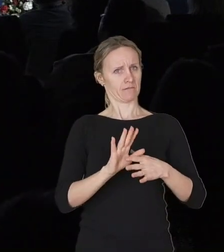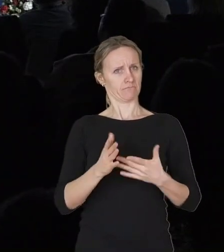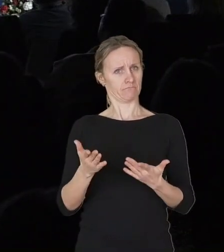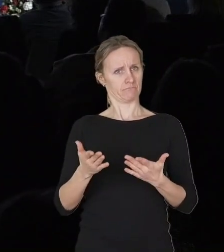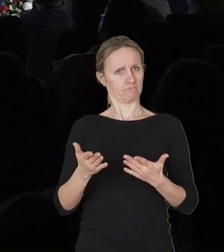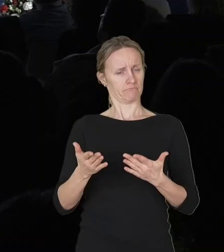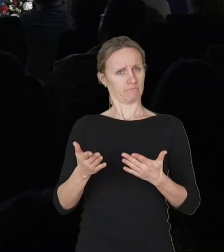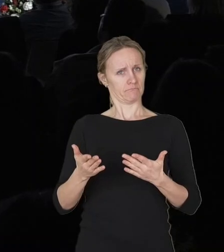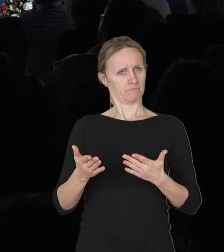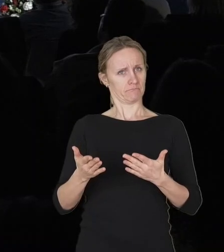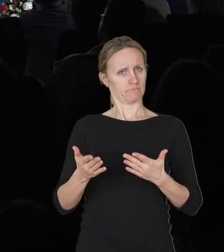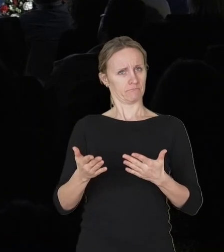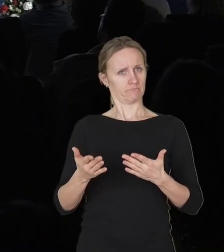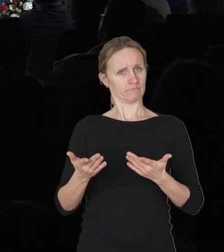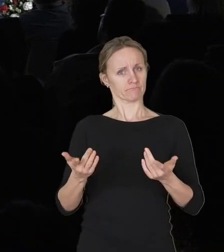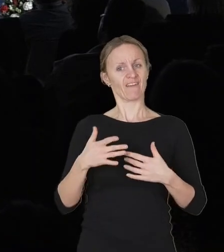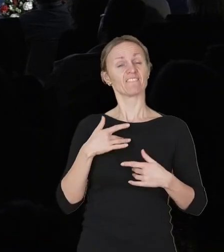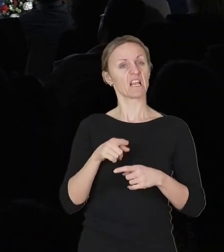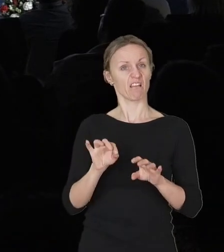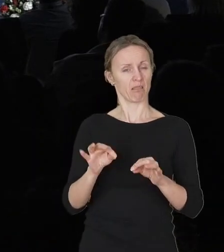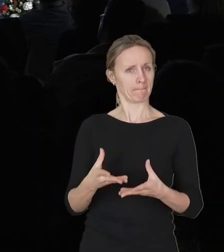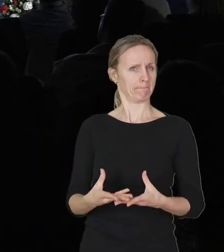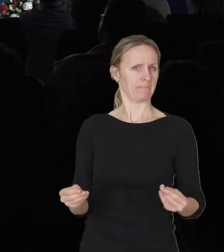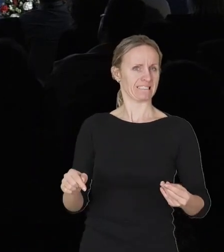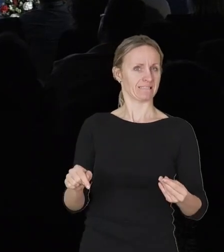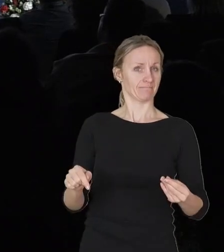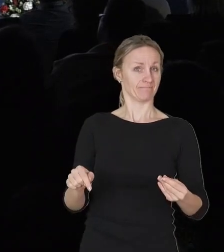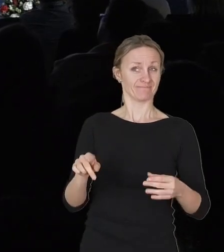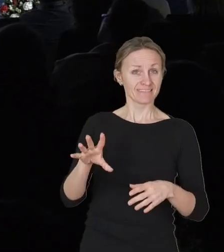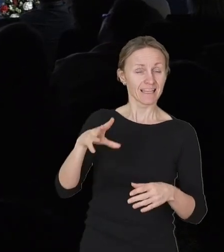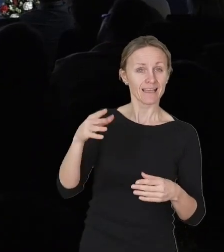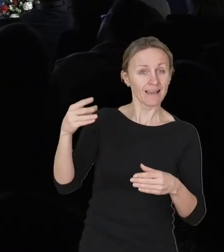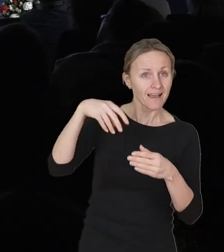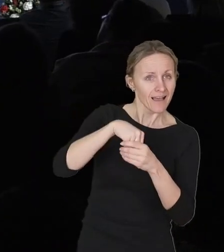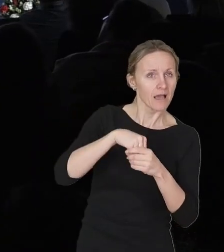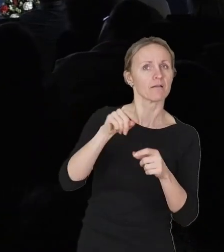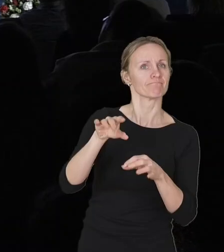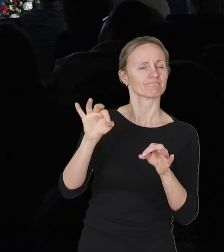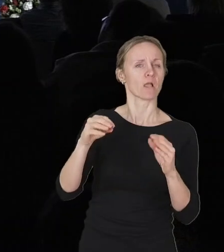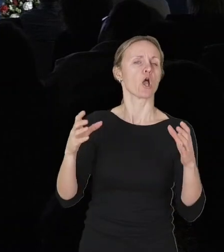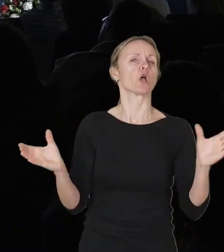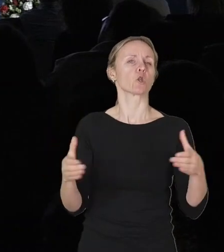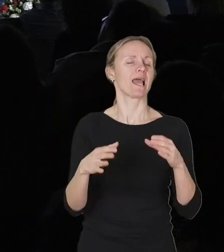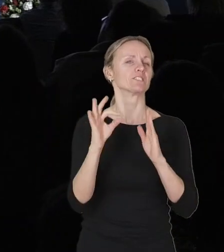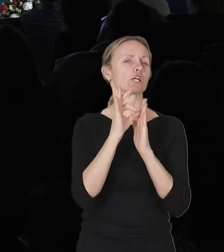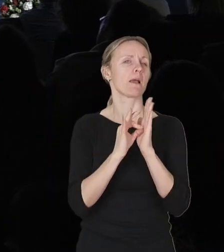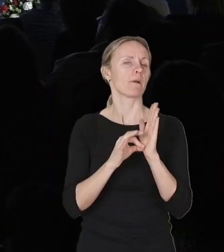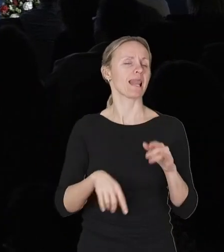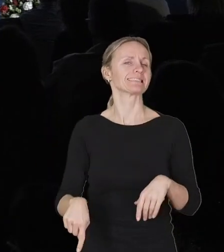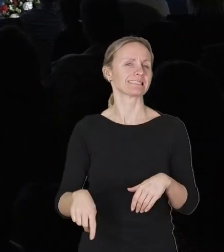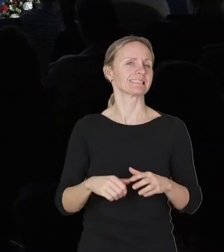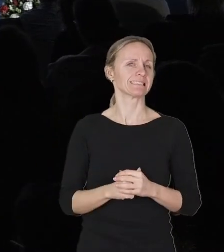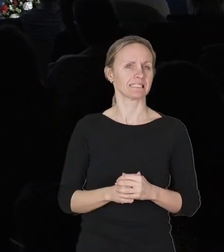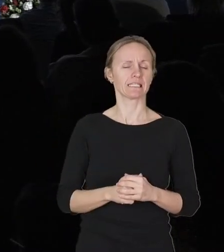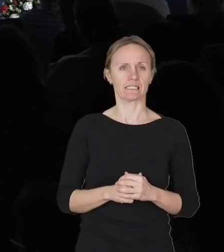did in the past. Michael, you raised your hand. You want to echo? Just to echo, and one of